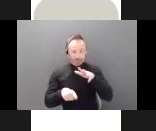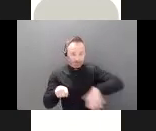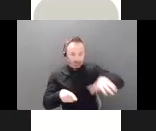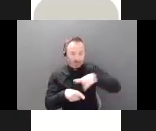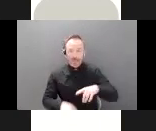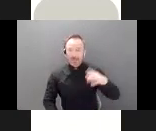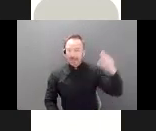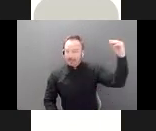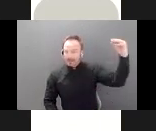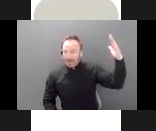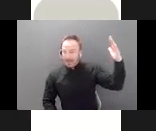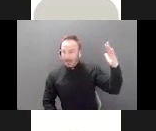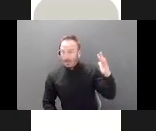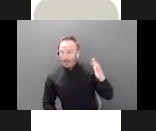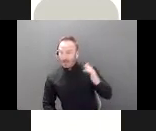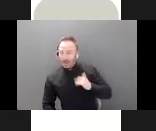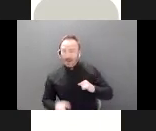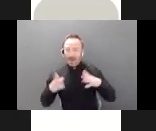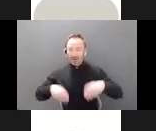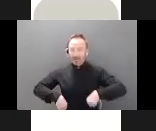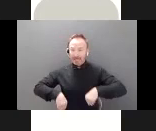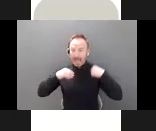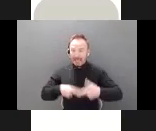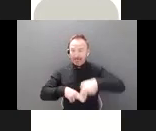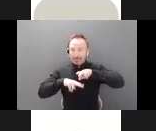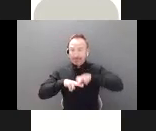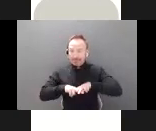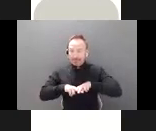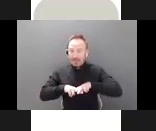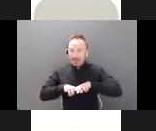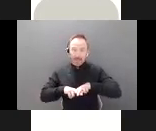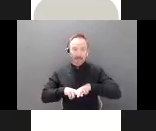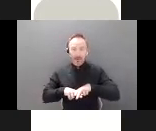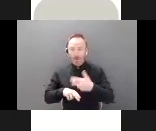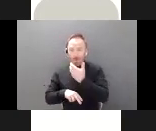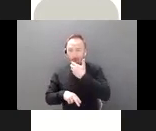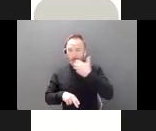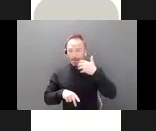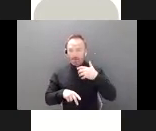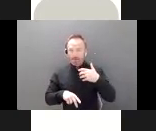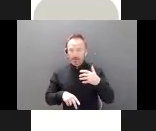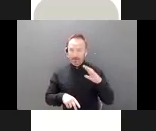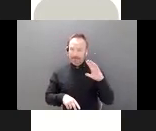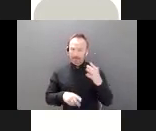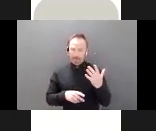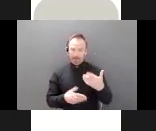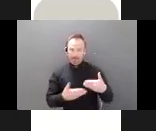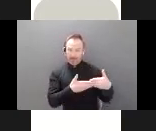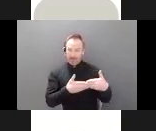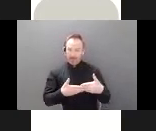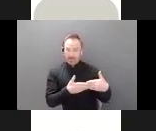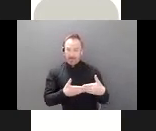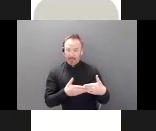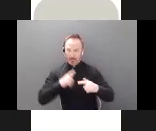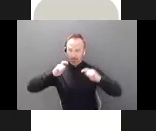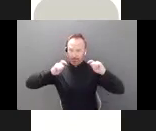a nice warm blanket. But something's happened why this baby is not feeling happy